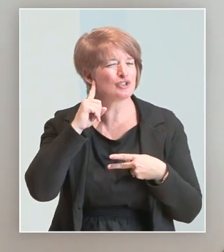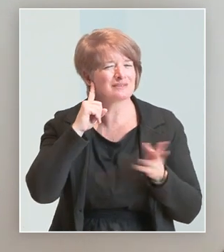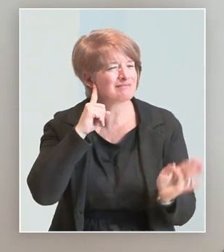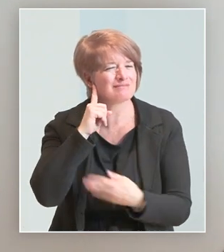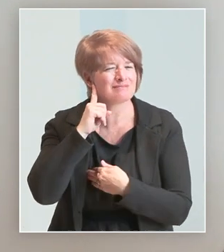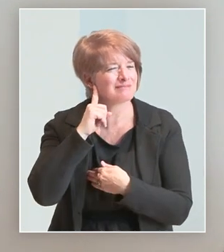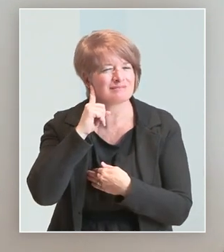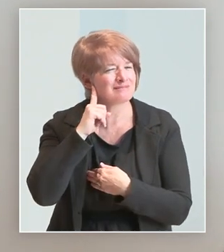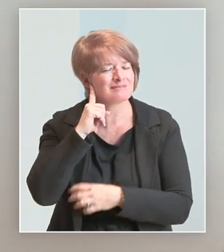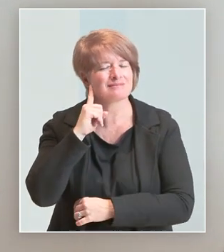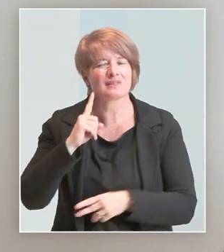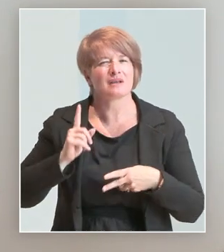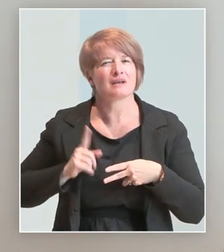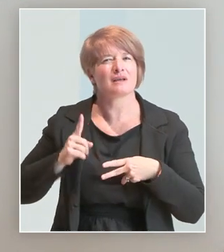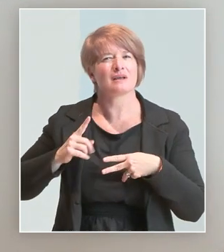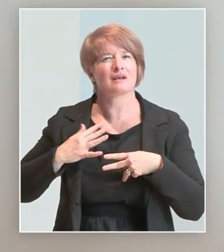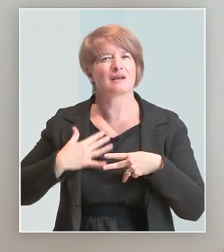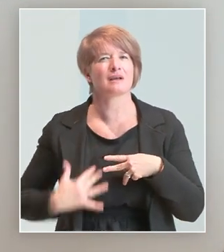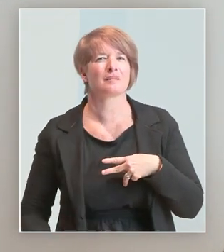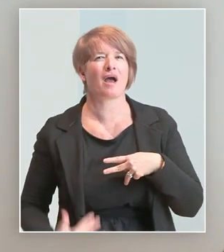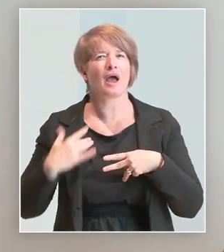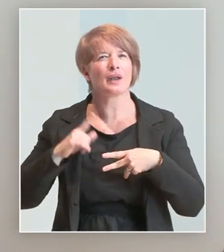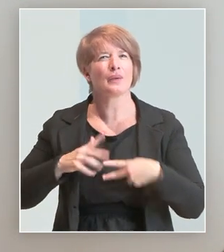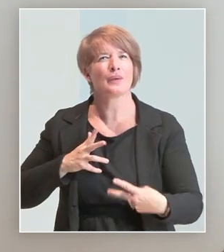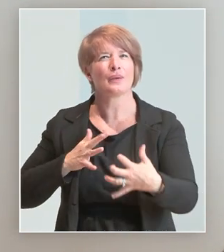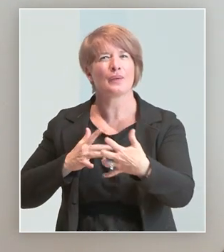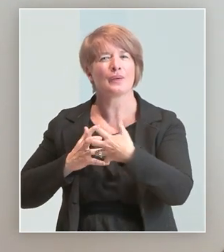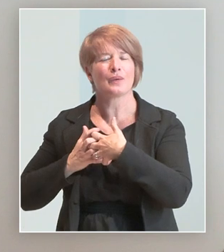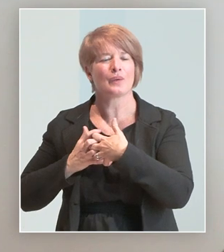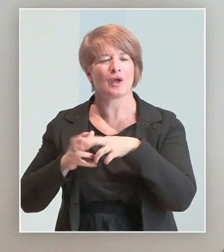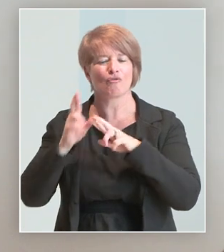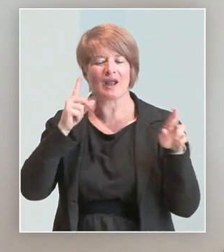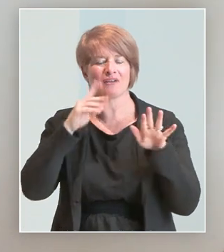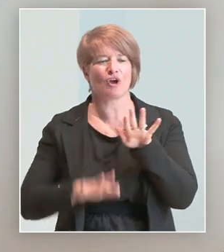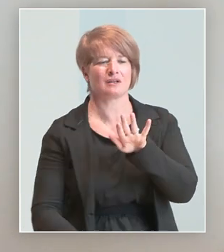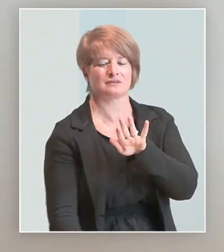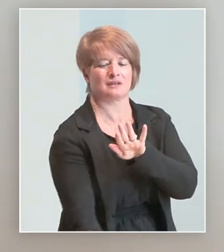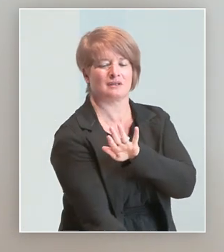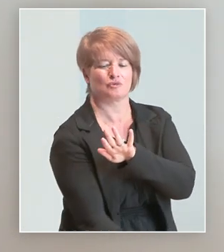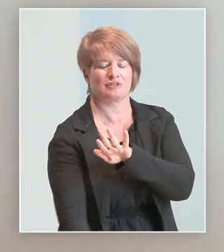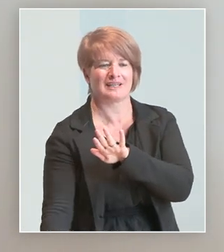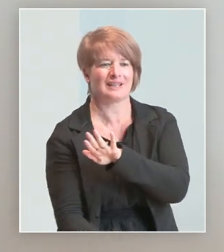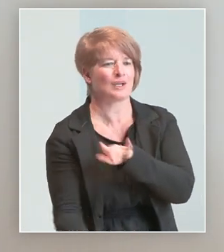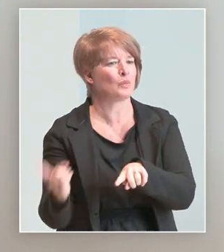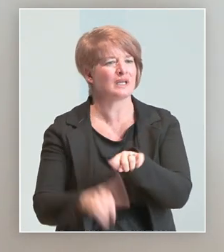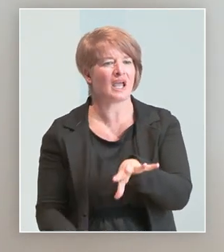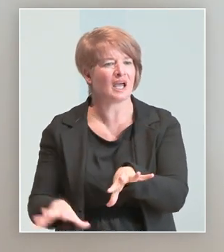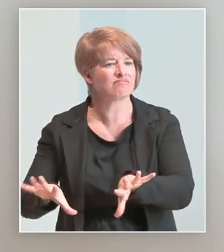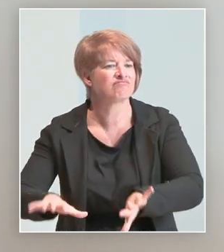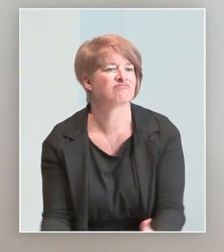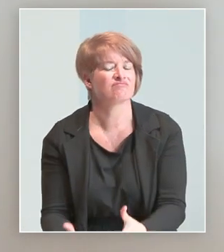a tuned, taut body ready for the subterranean thing that can't even be contained